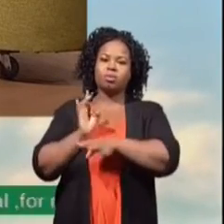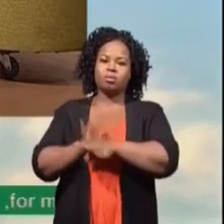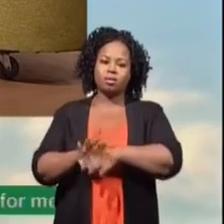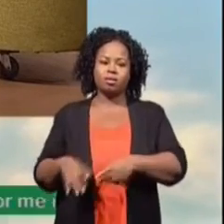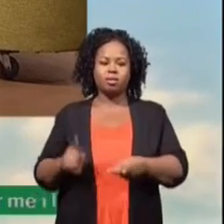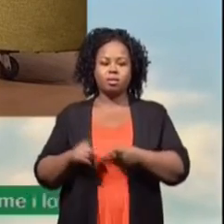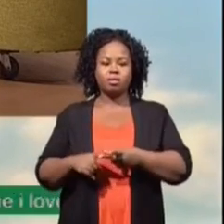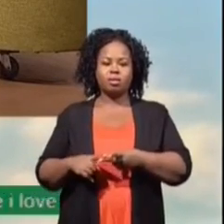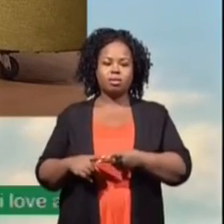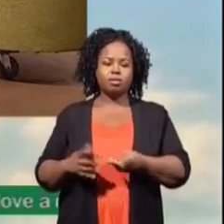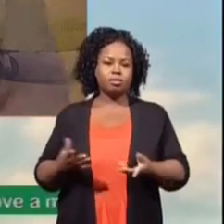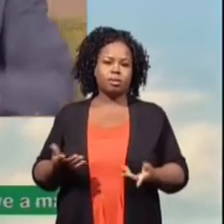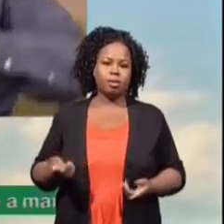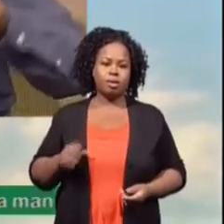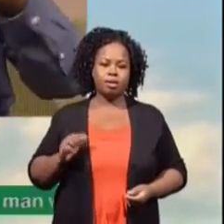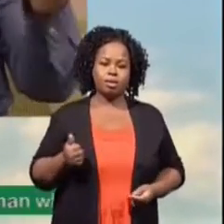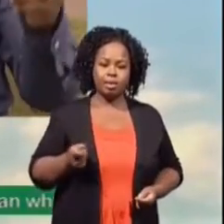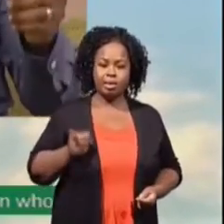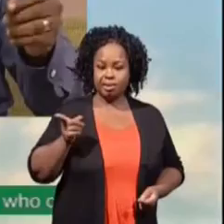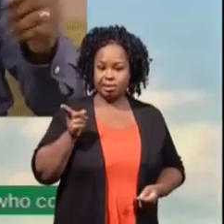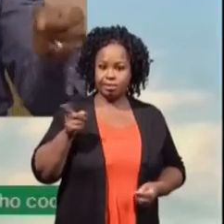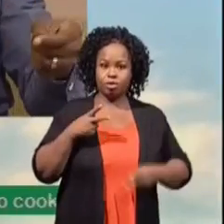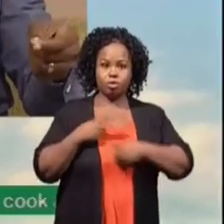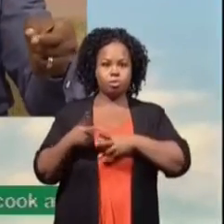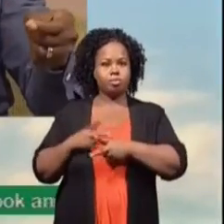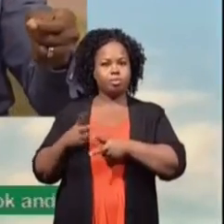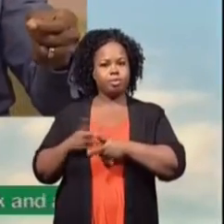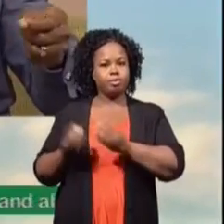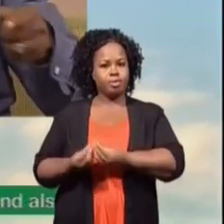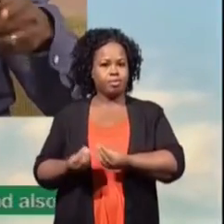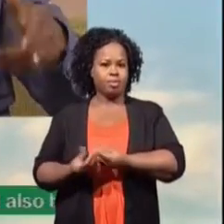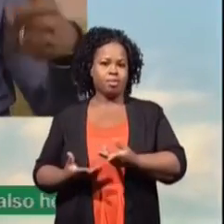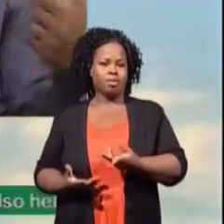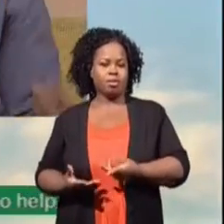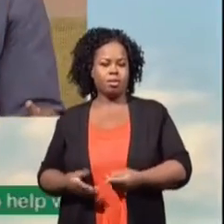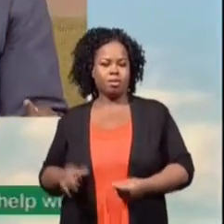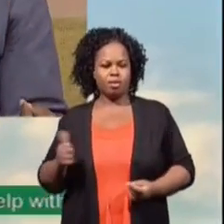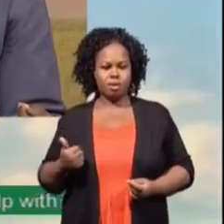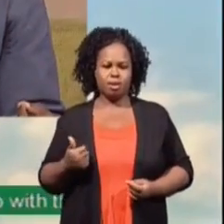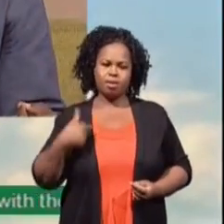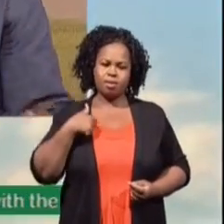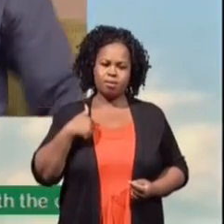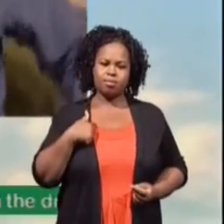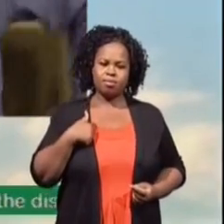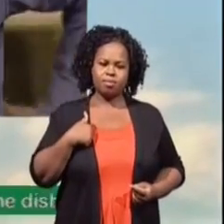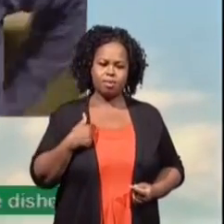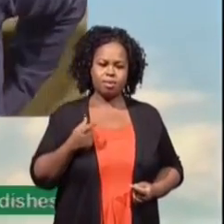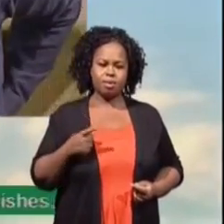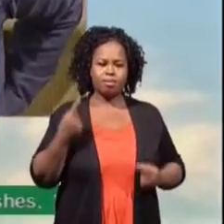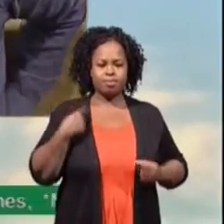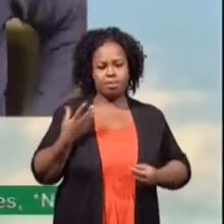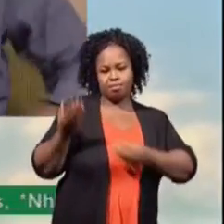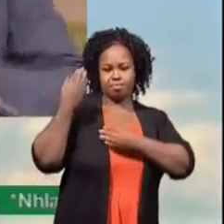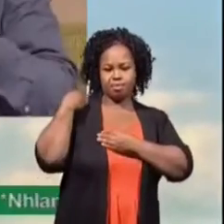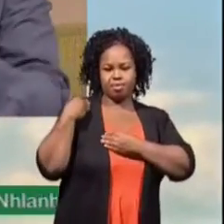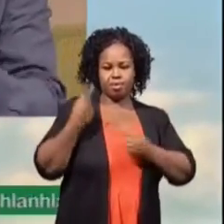we do counseling and we go all out so she was preparing something then I had to take my little one